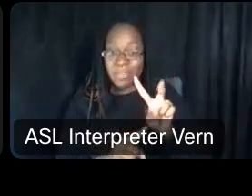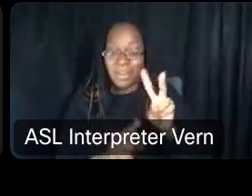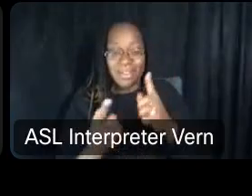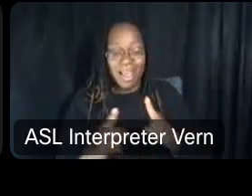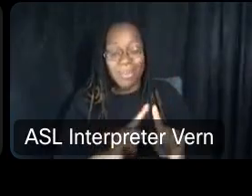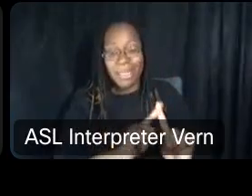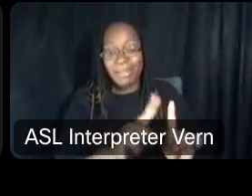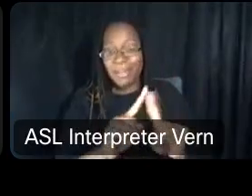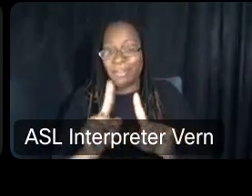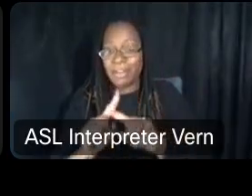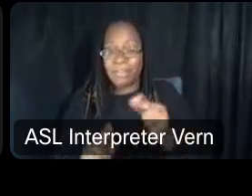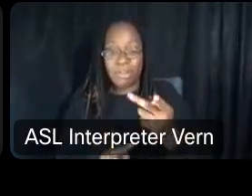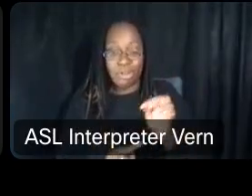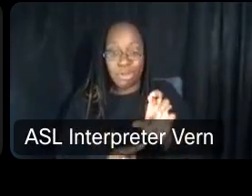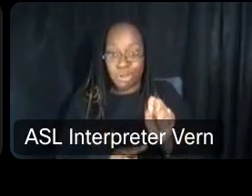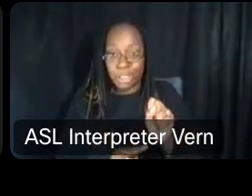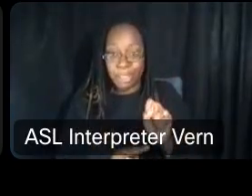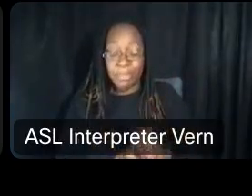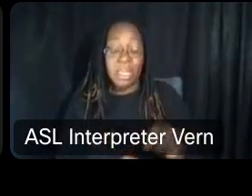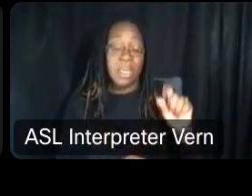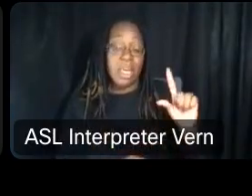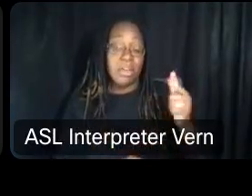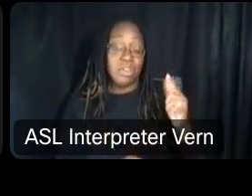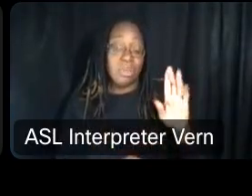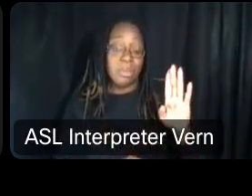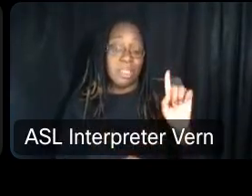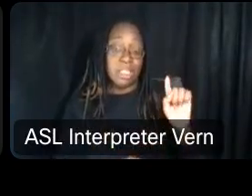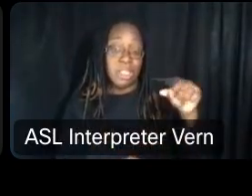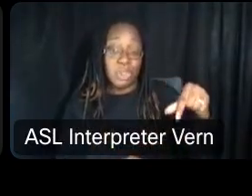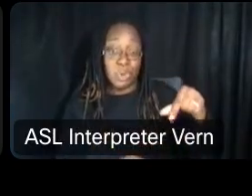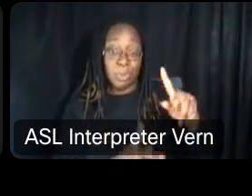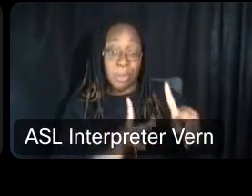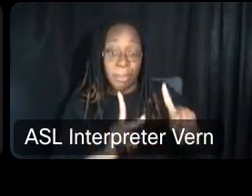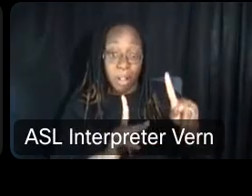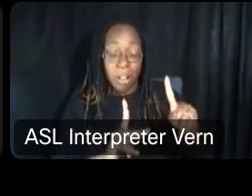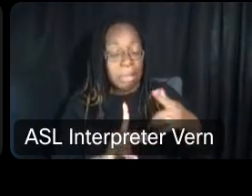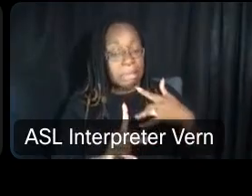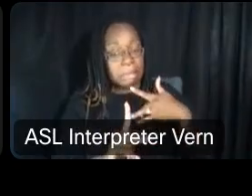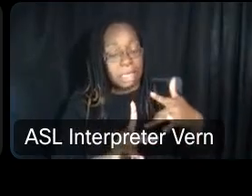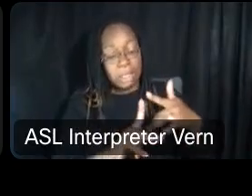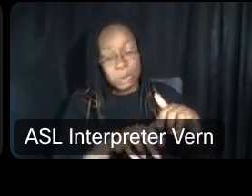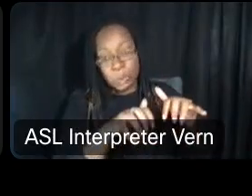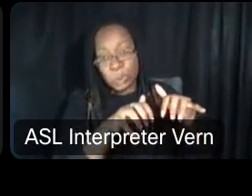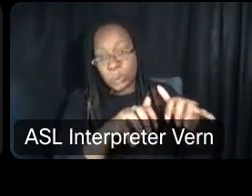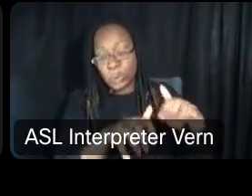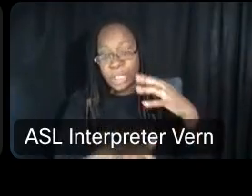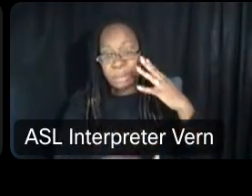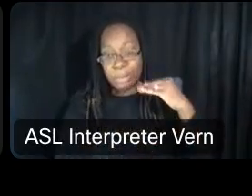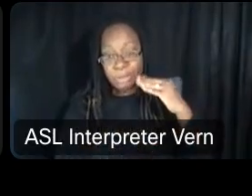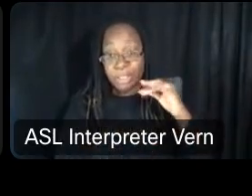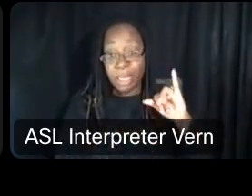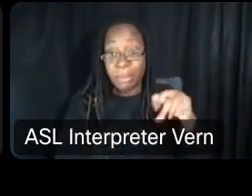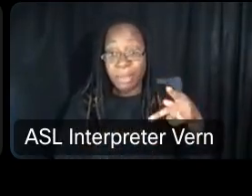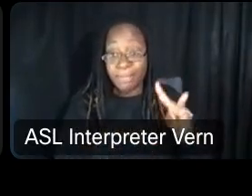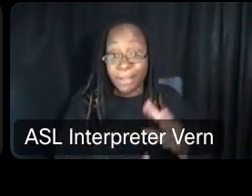are disproportionately impacted by intimate partner violence. And so in the research, many times what's